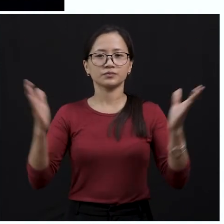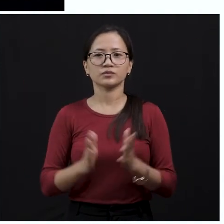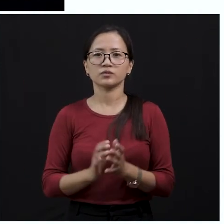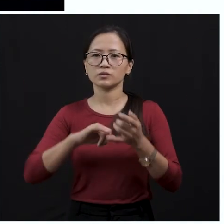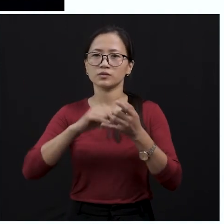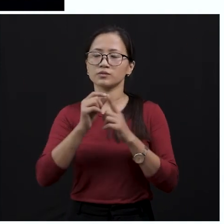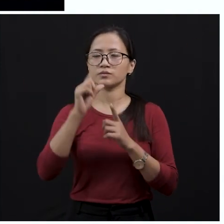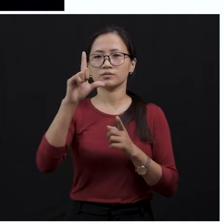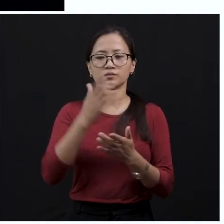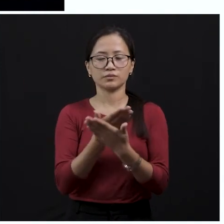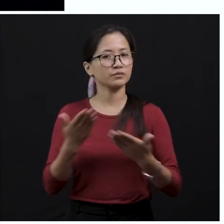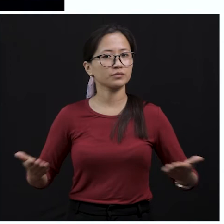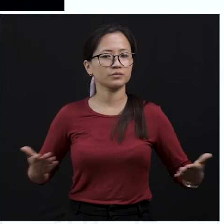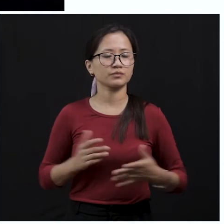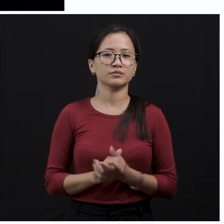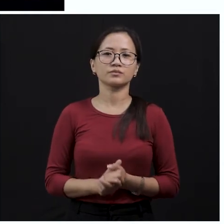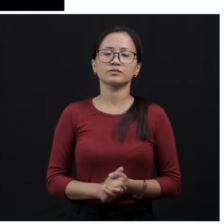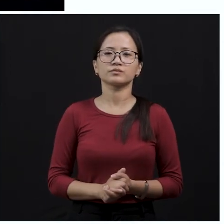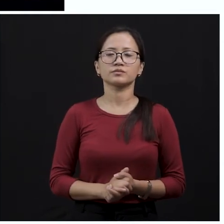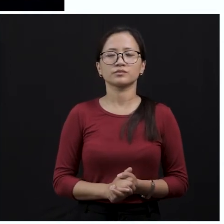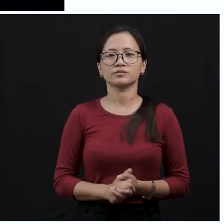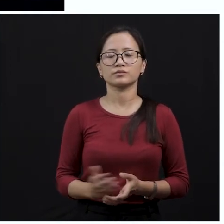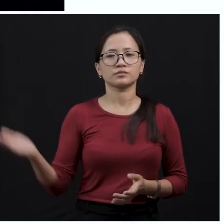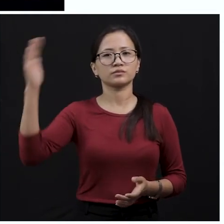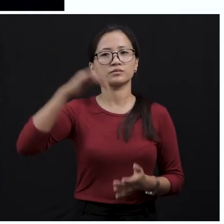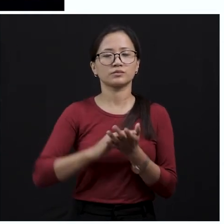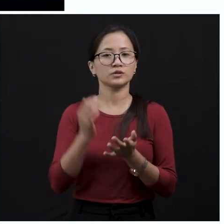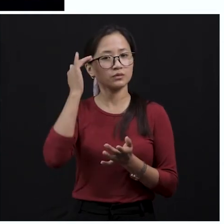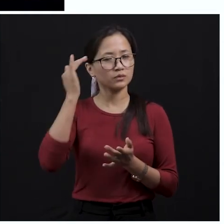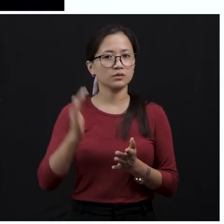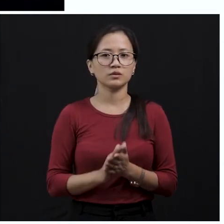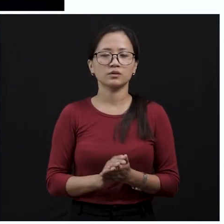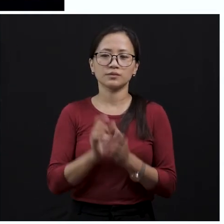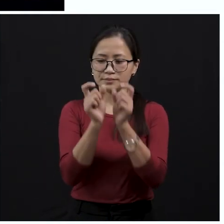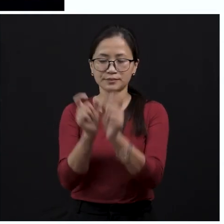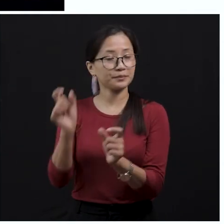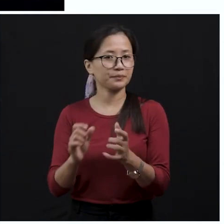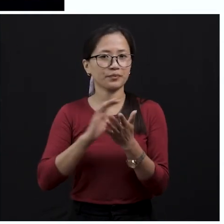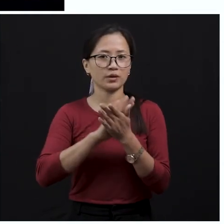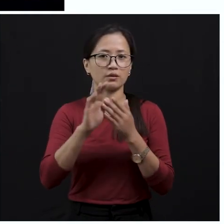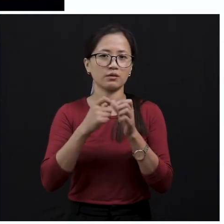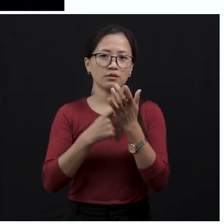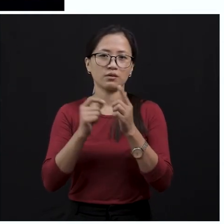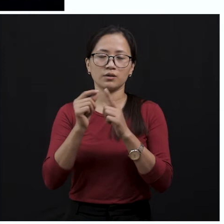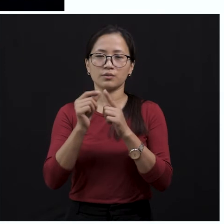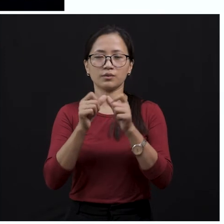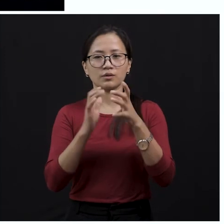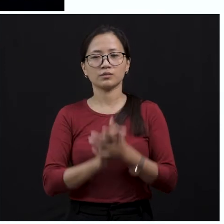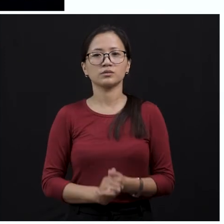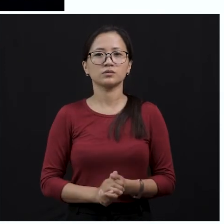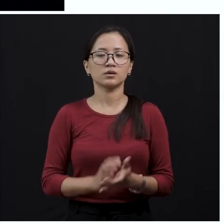very special tree for them. So by seeing all this, we come to know that the people of Harappa and